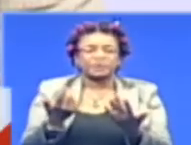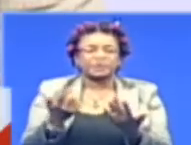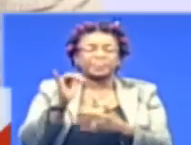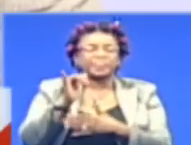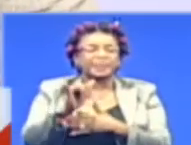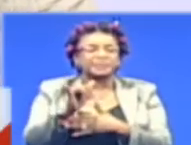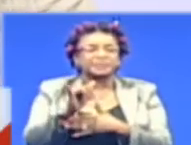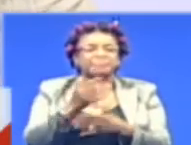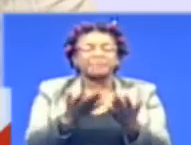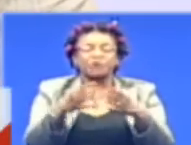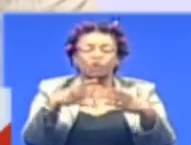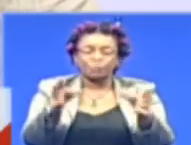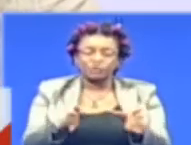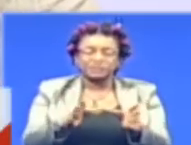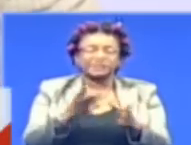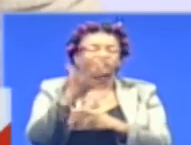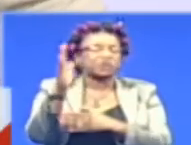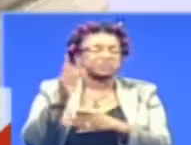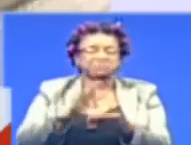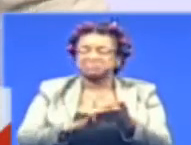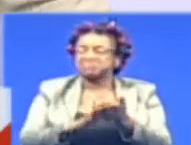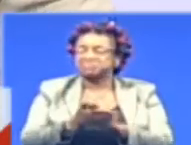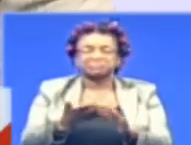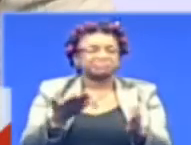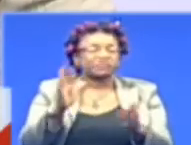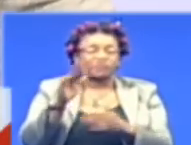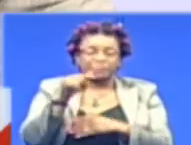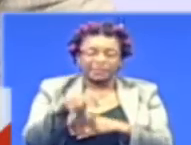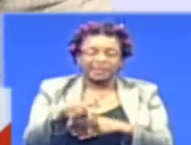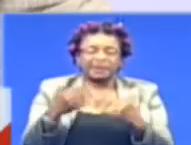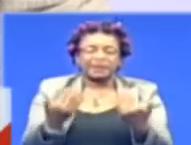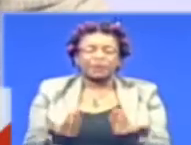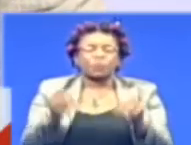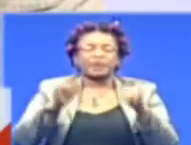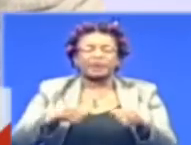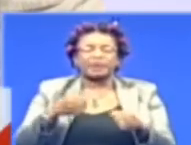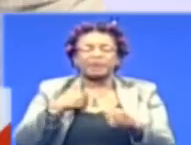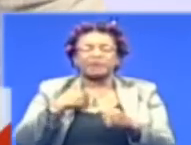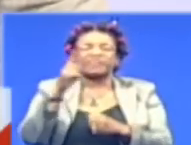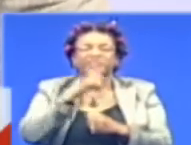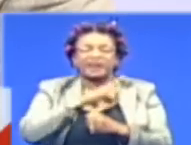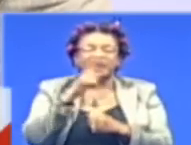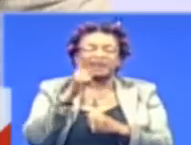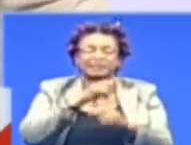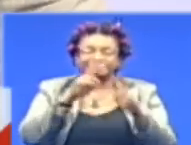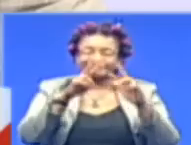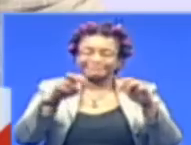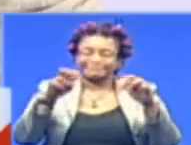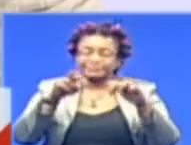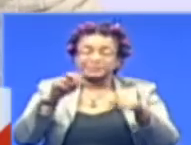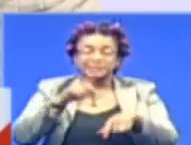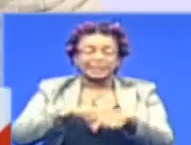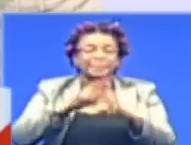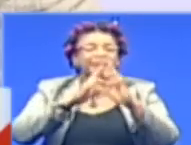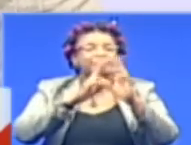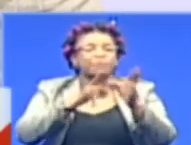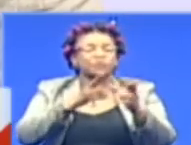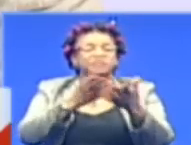in even community forest. Okay. So that from there now we can have a thorough audit. Once the audit report